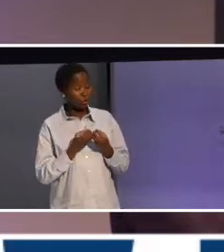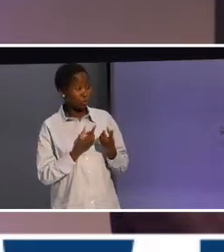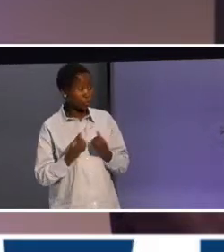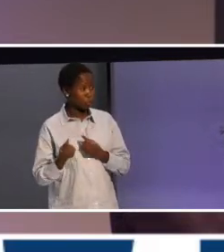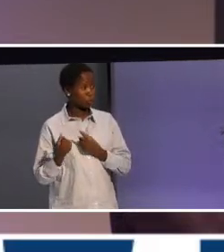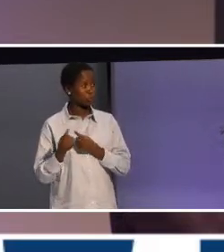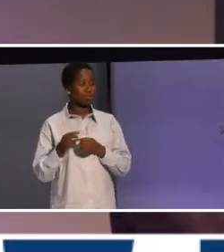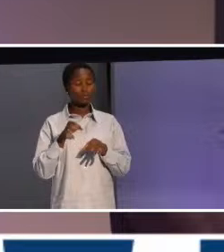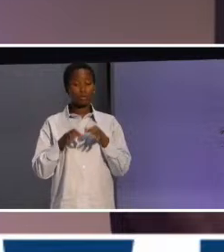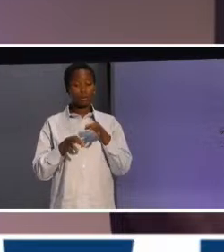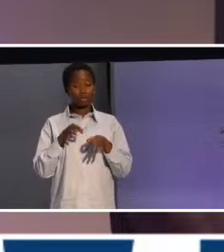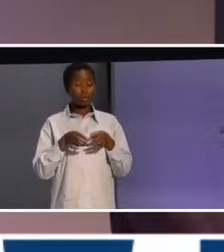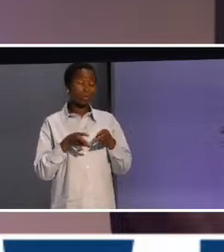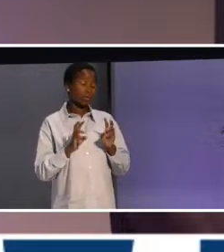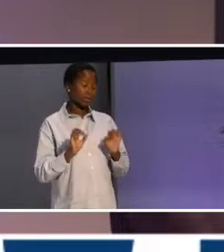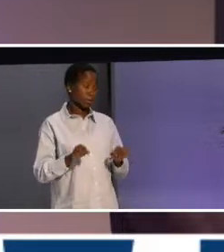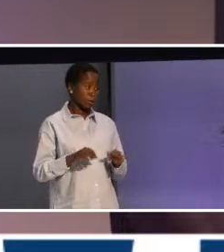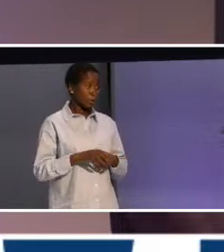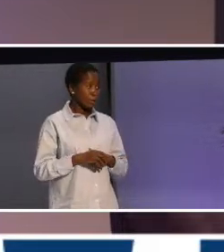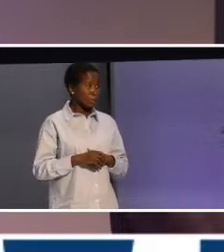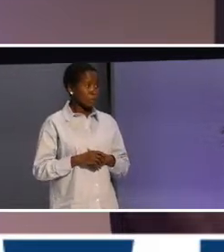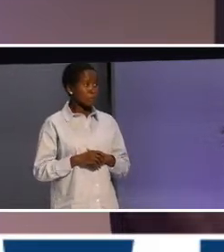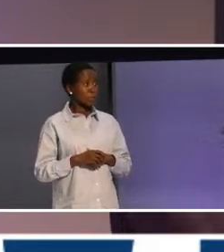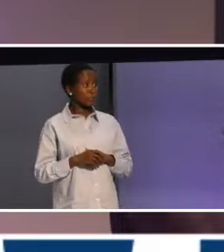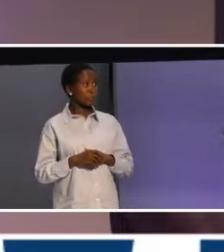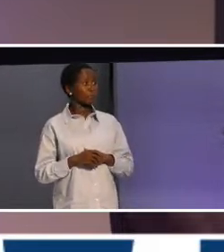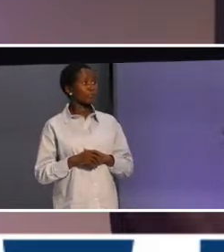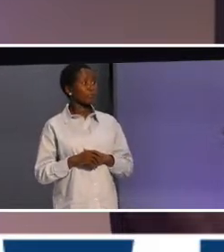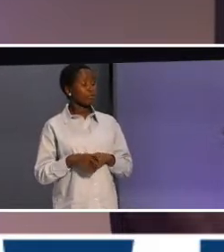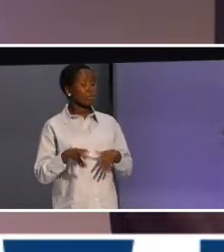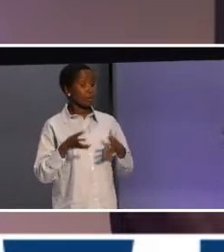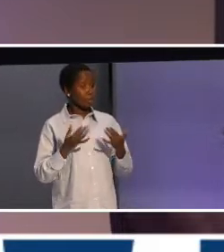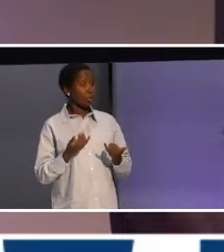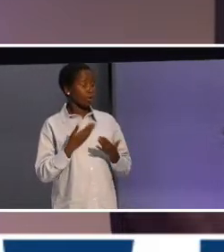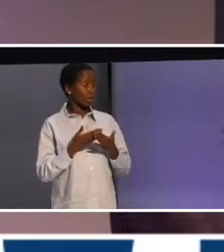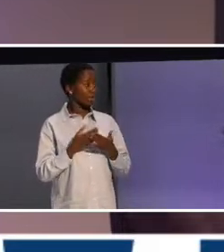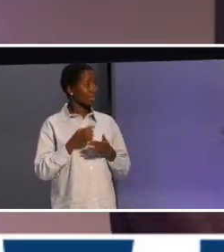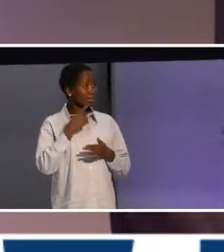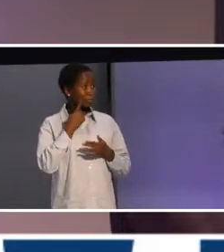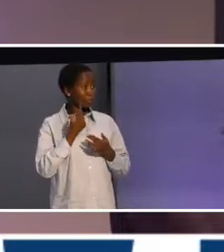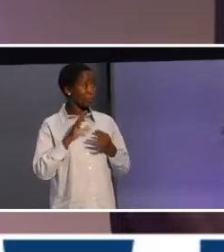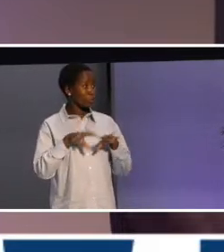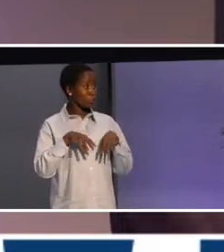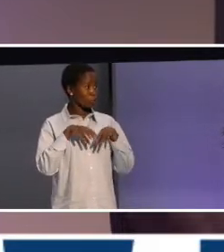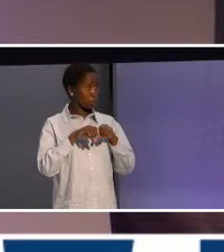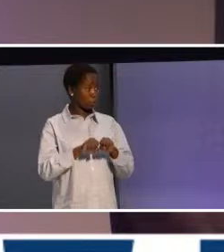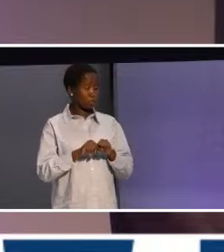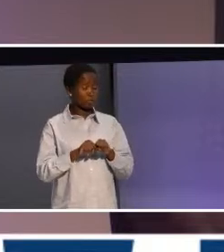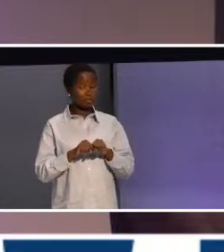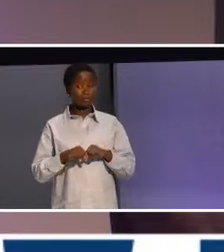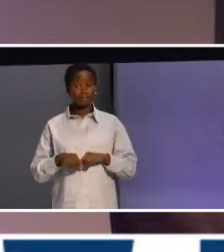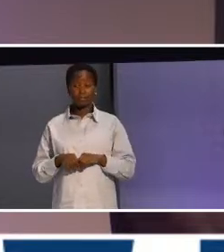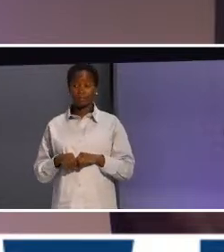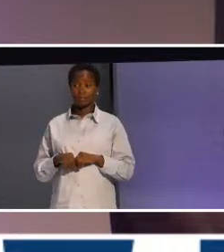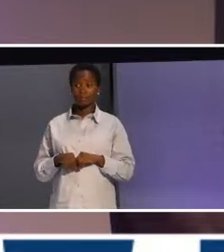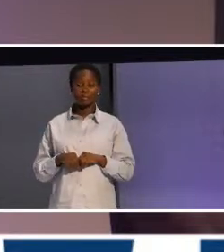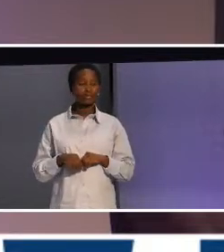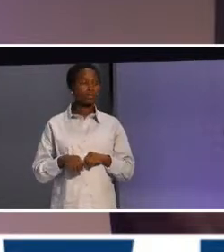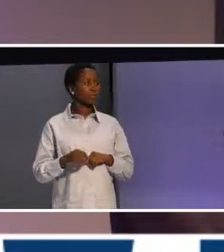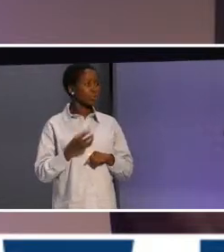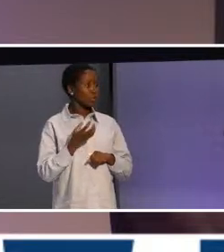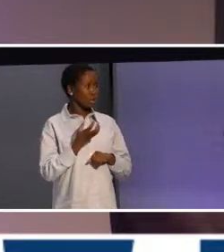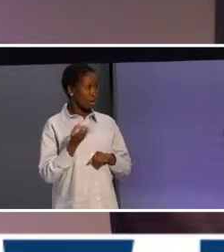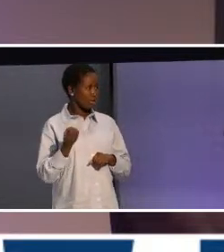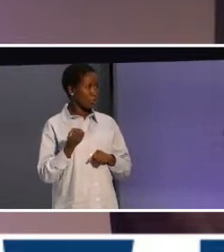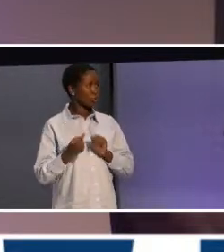government. These threshold concepts embody the understanding that sovereignty belongs to and